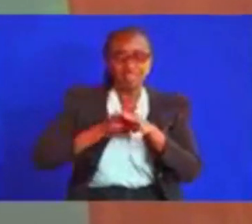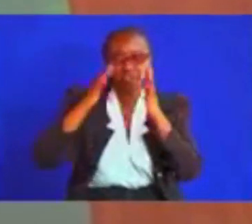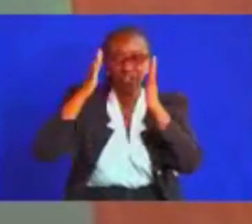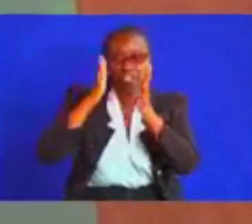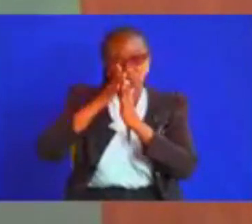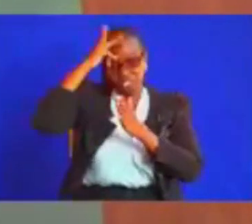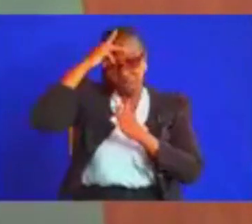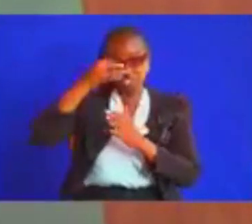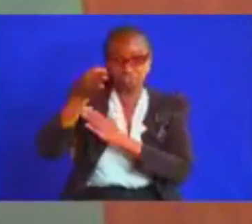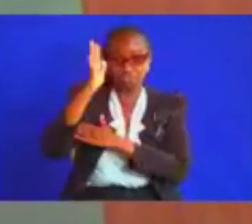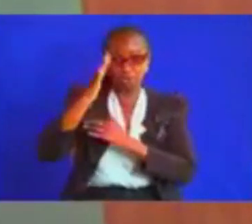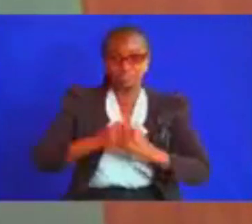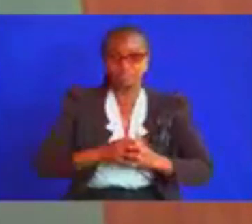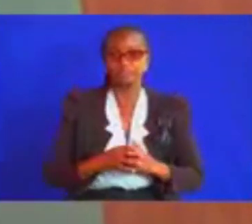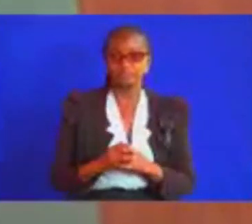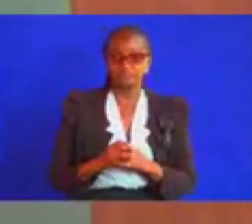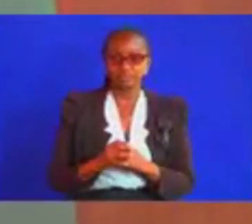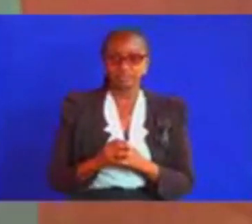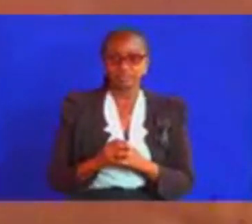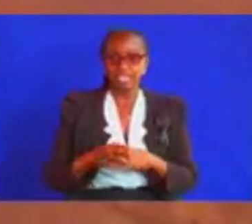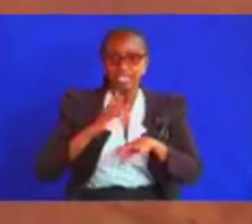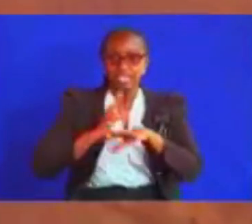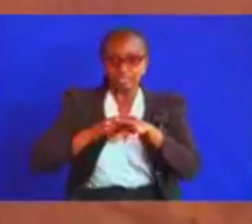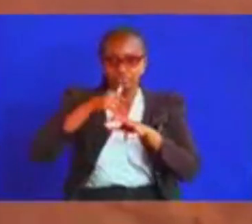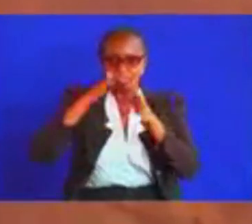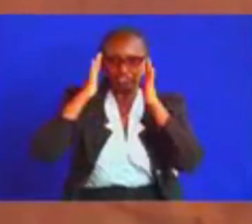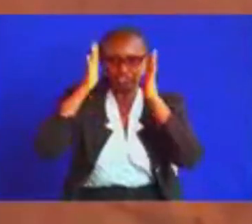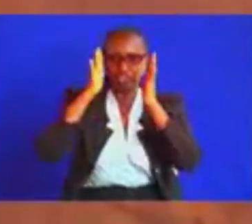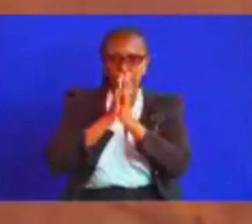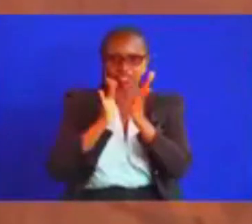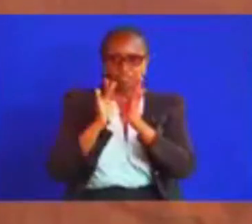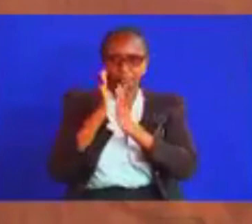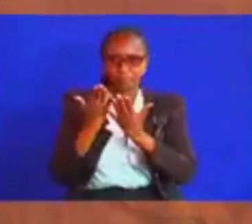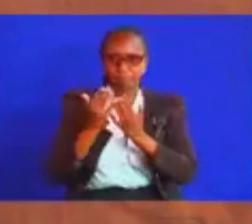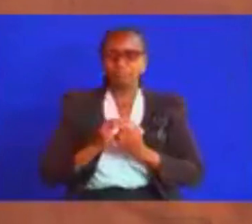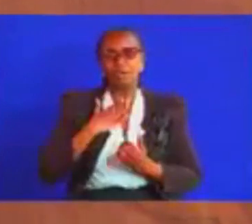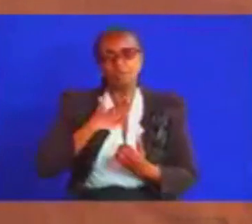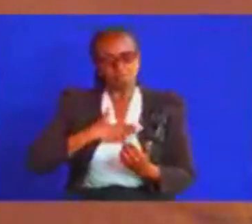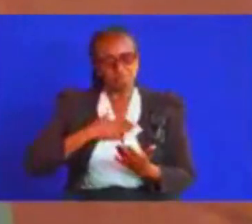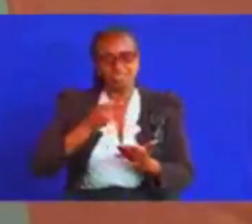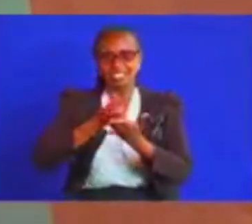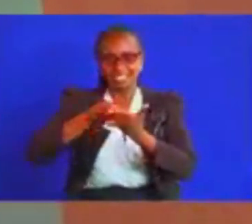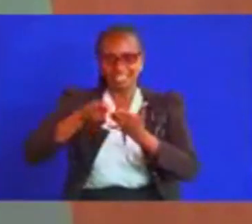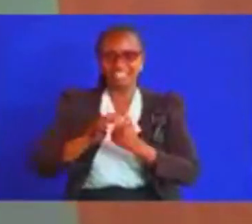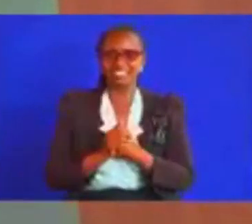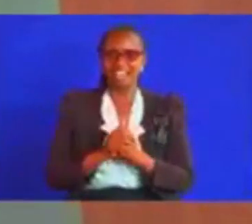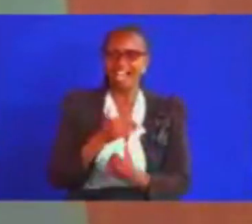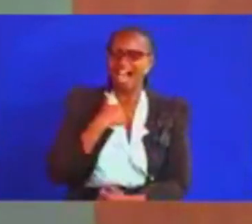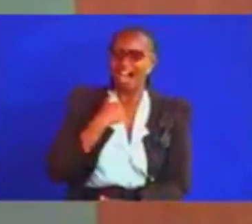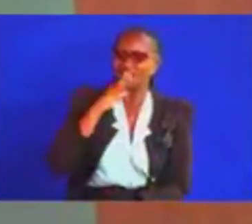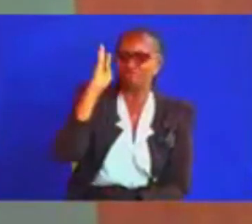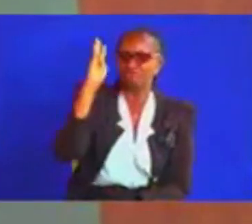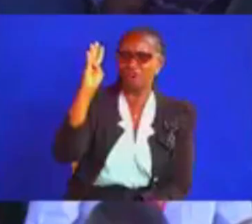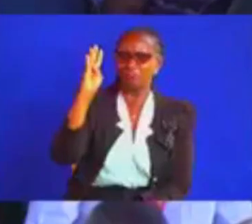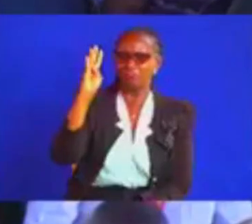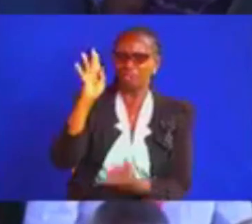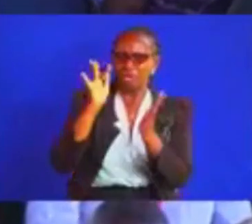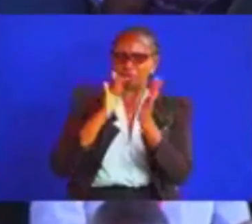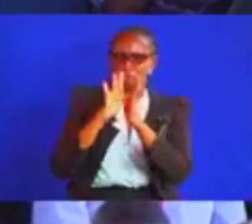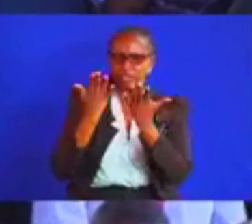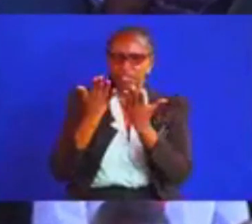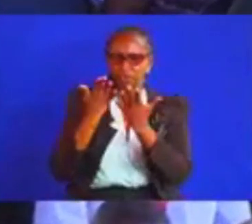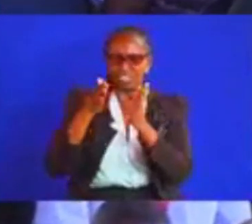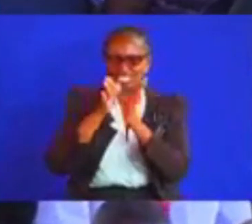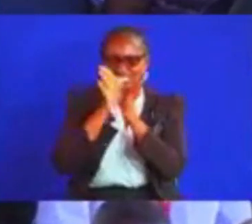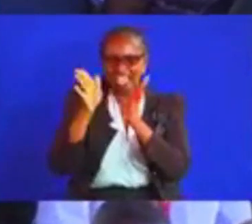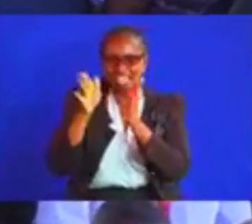Are we together? Now, according to scripture, please, you may want to write this. There are four biblical channels to the